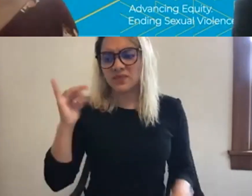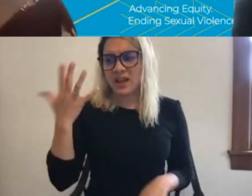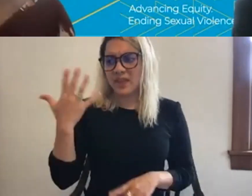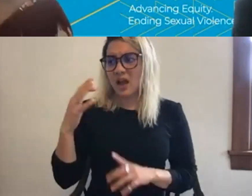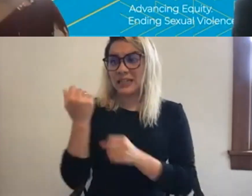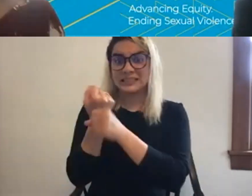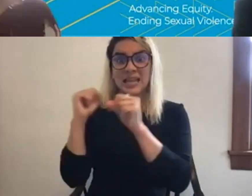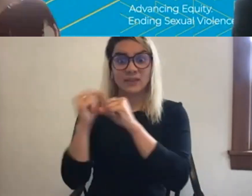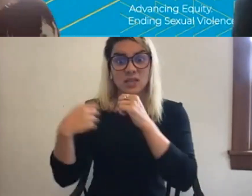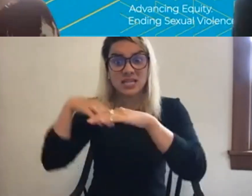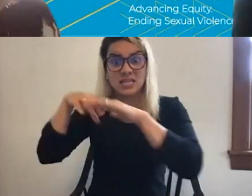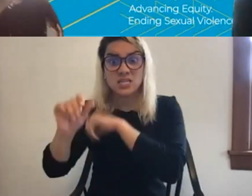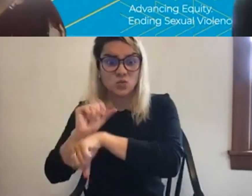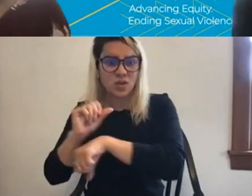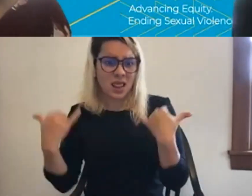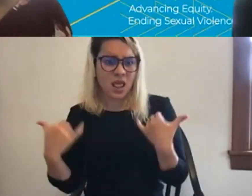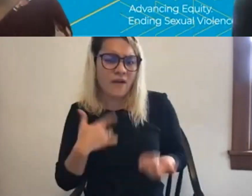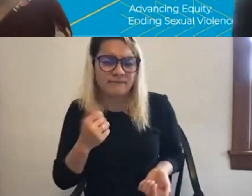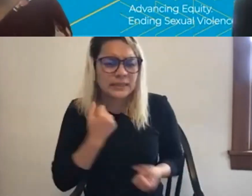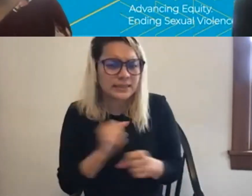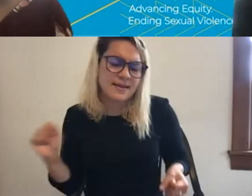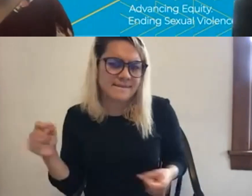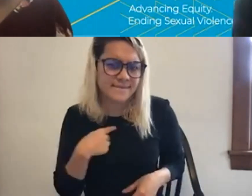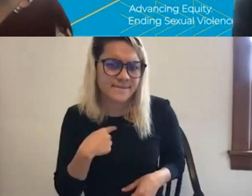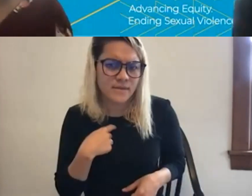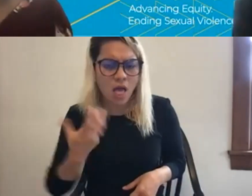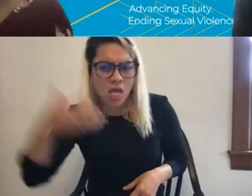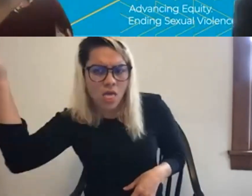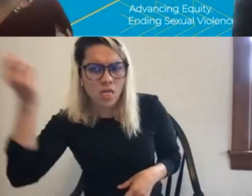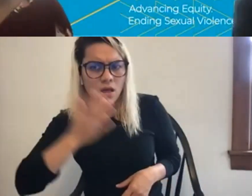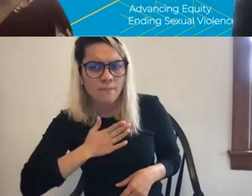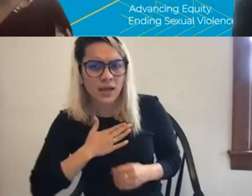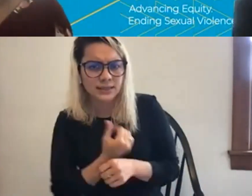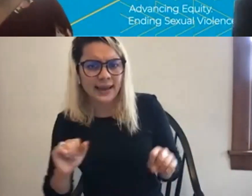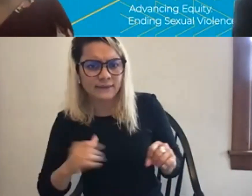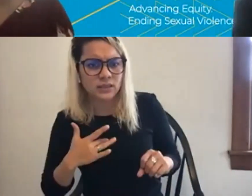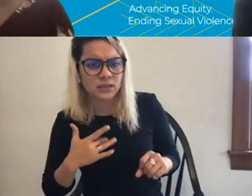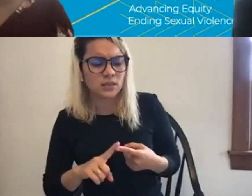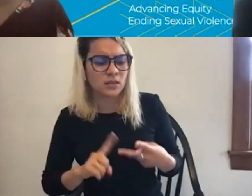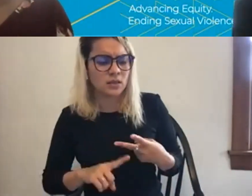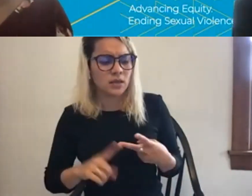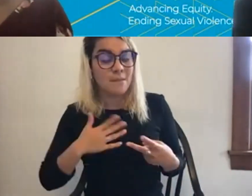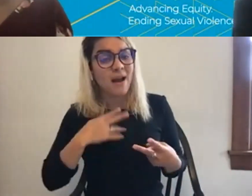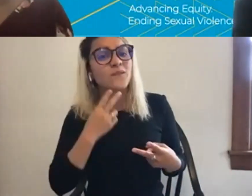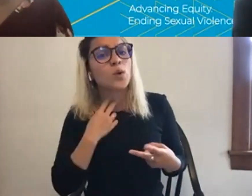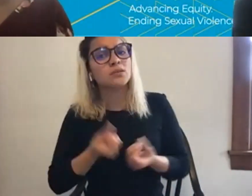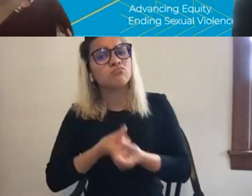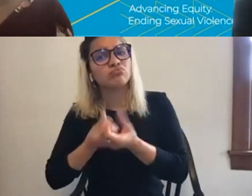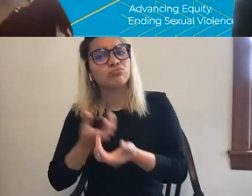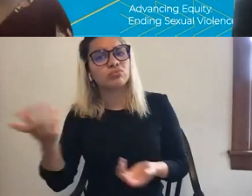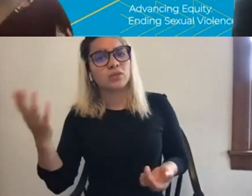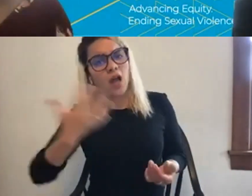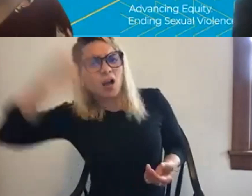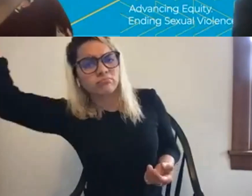really important to me. And I also feel like my voice was taken away, like I wasn't believed. And that feels really